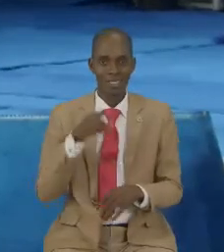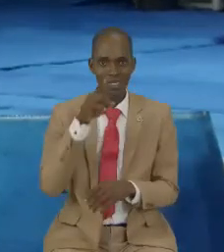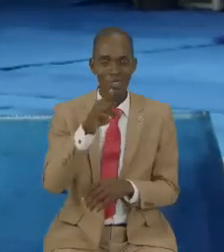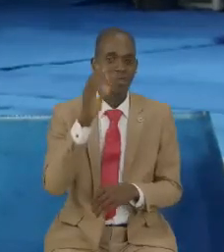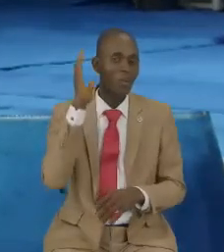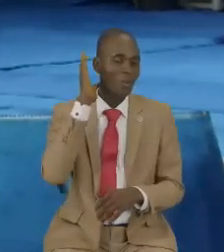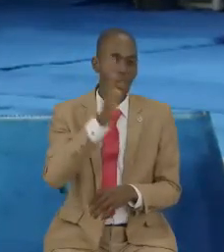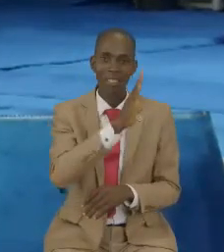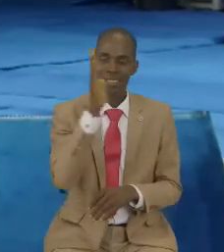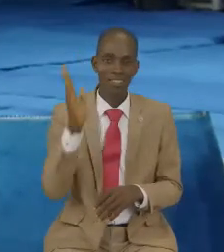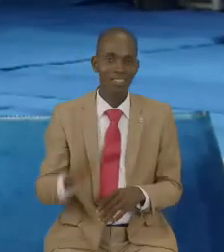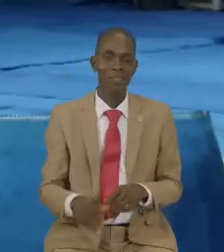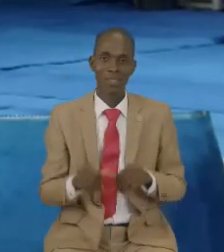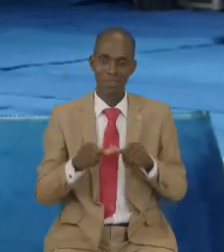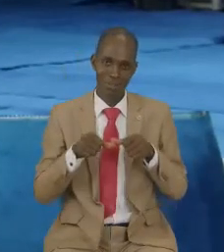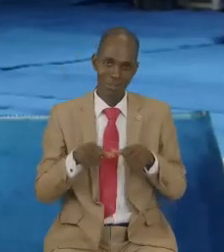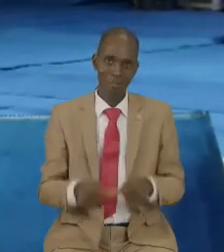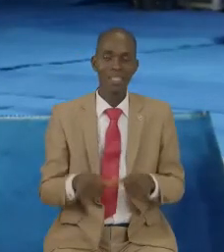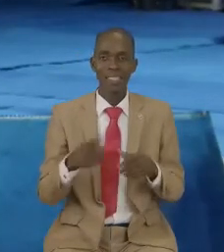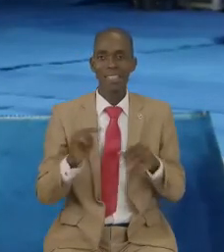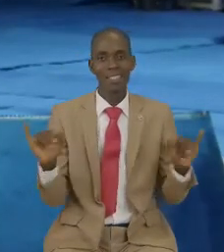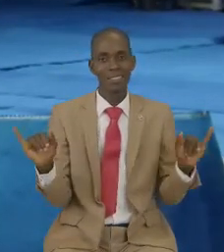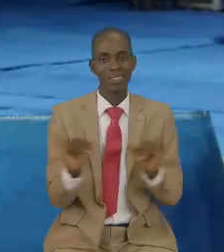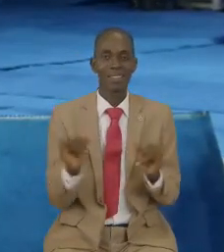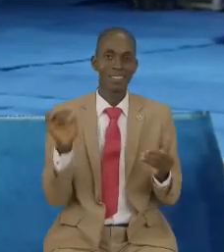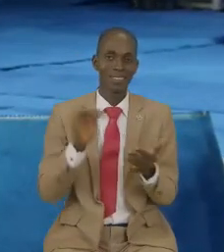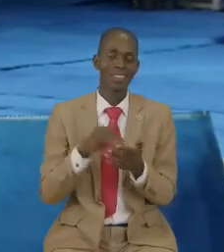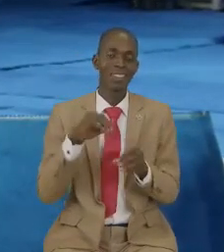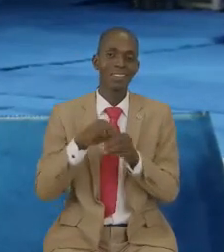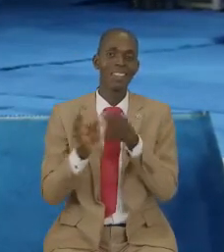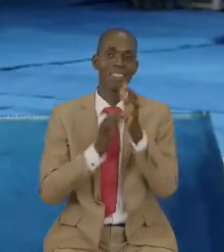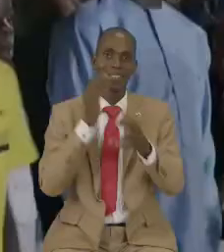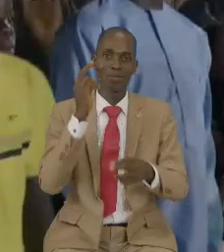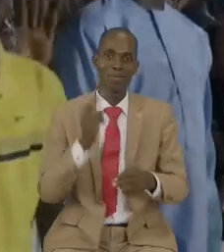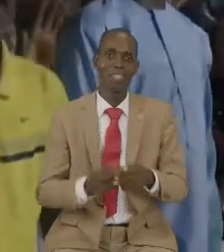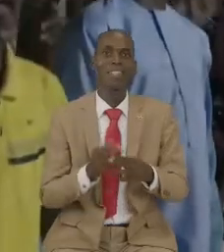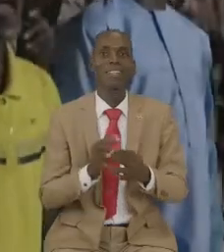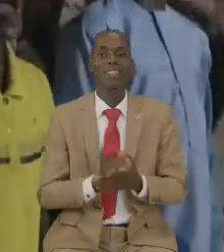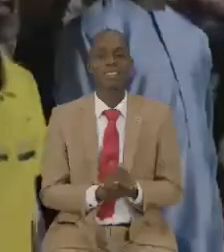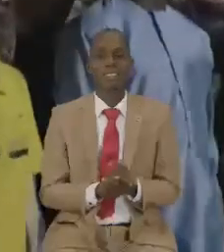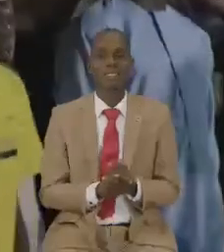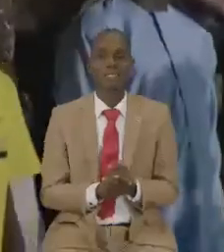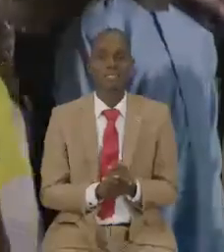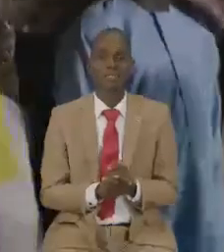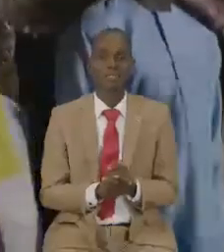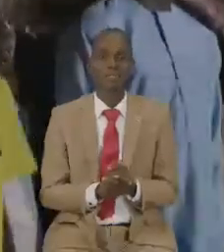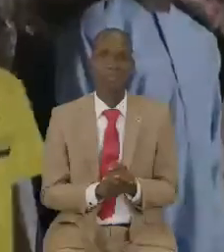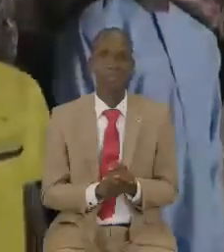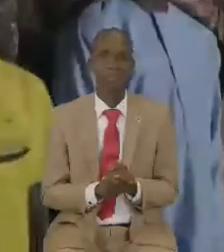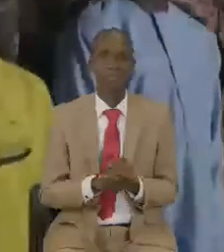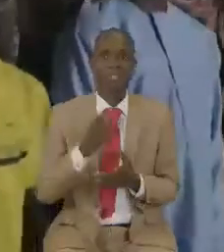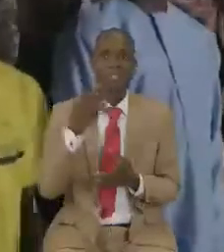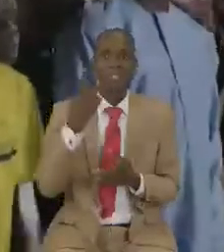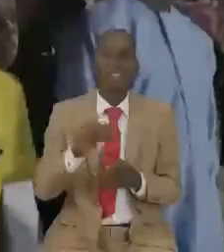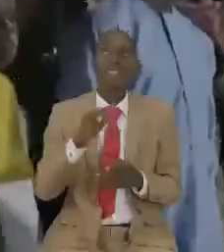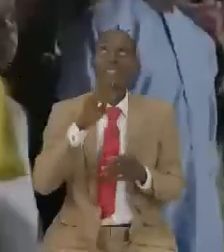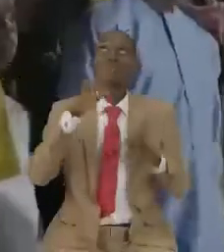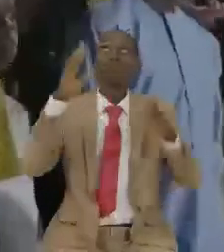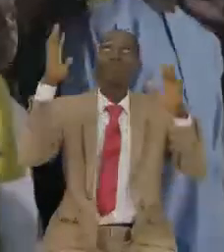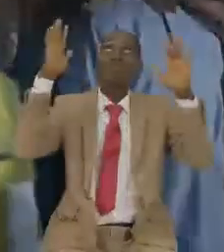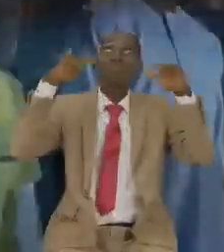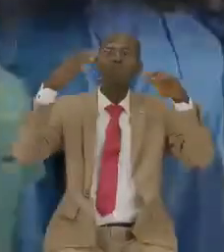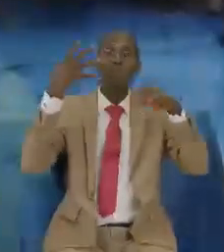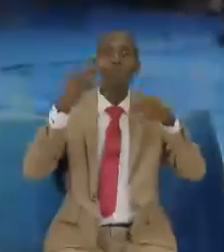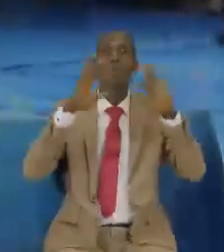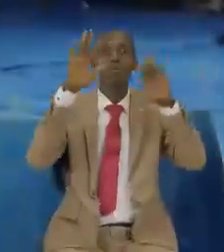never remain the same in Jesus' name. The rain of miracle